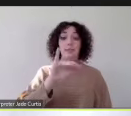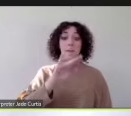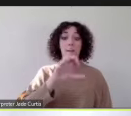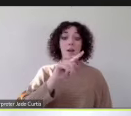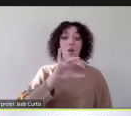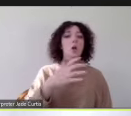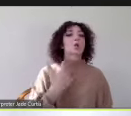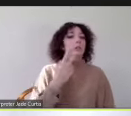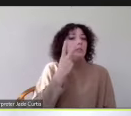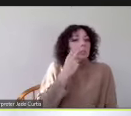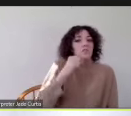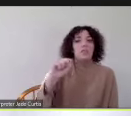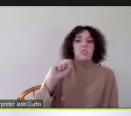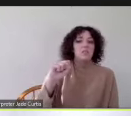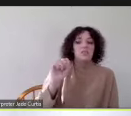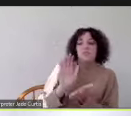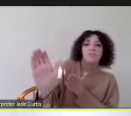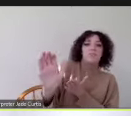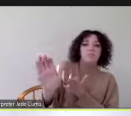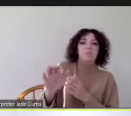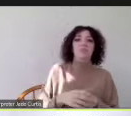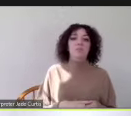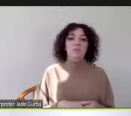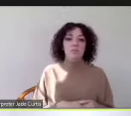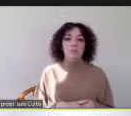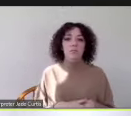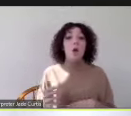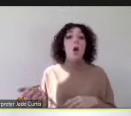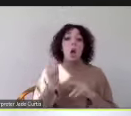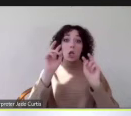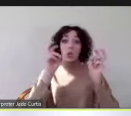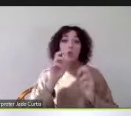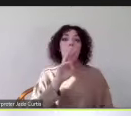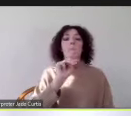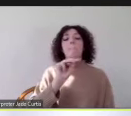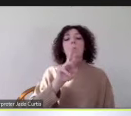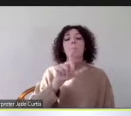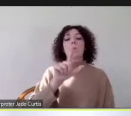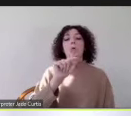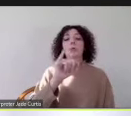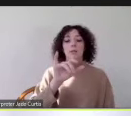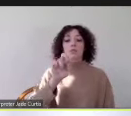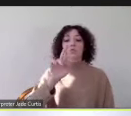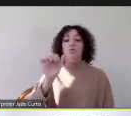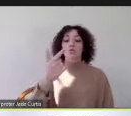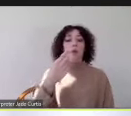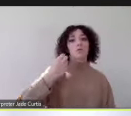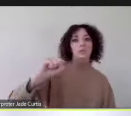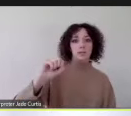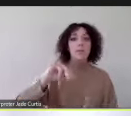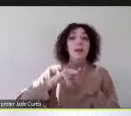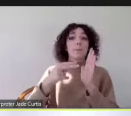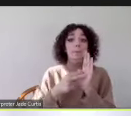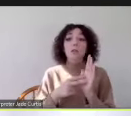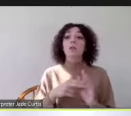antibiotic resistance or antimicrobial resistance. Another term I'll use is multi-drug resistance, and that is when bacteria become resistant to not